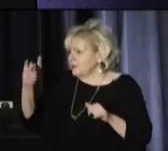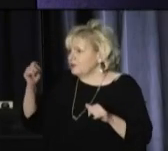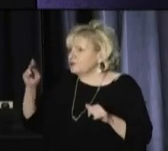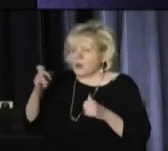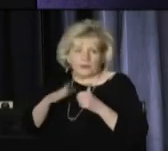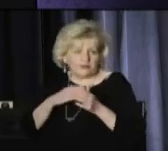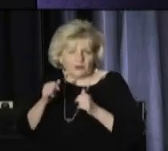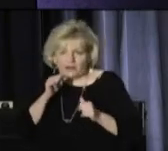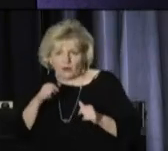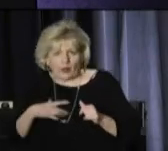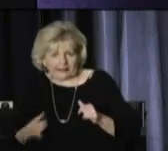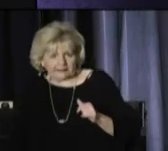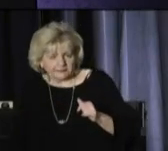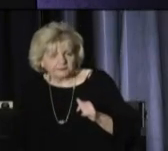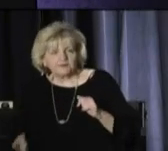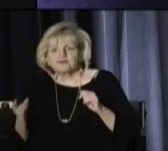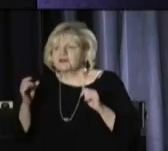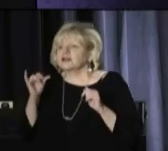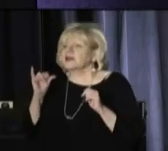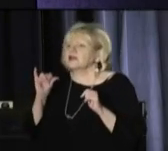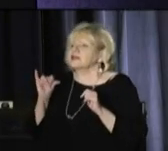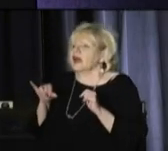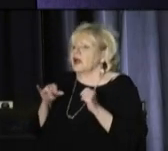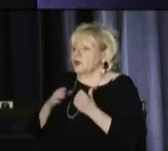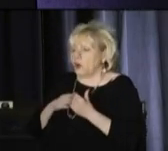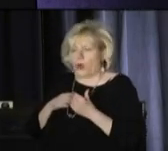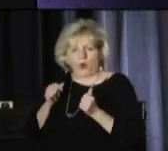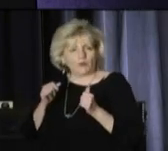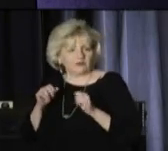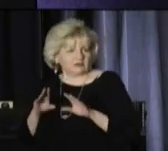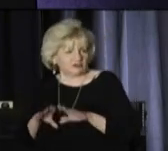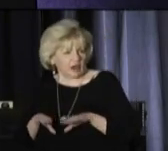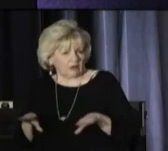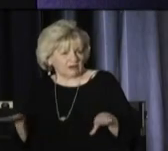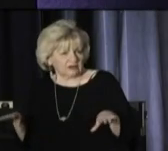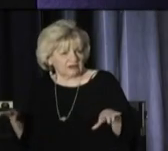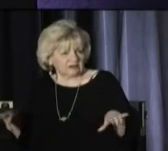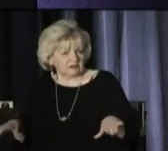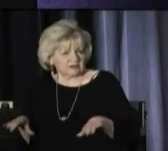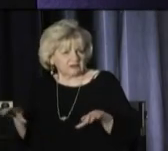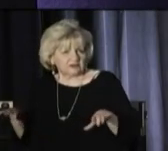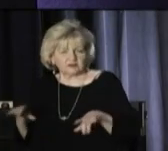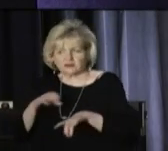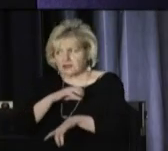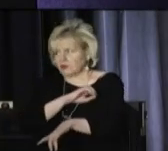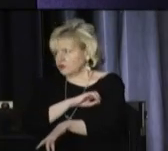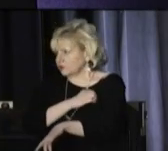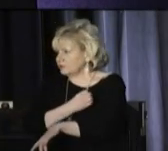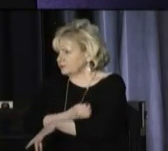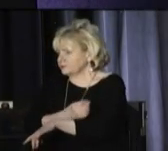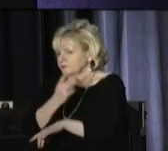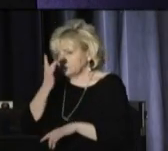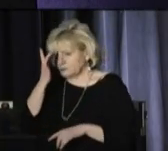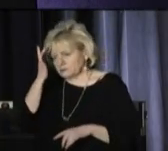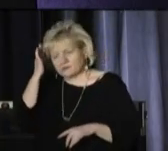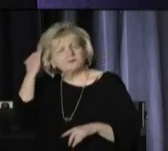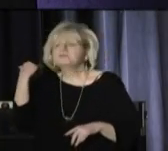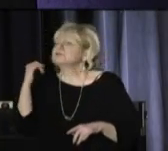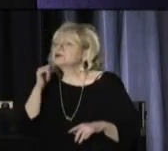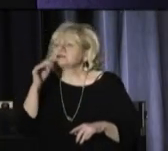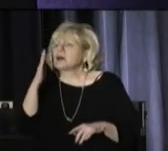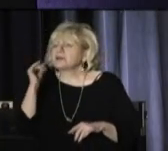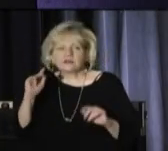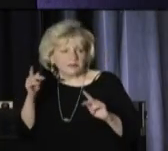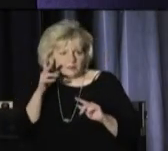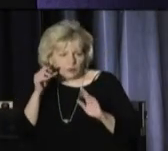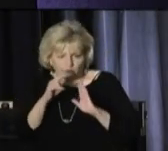of very almost childish energy that I used to write with. It wasn't because anyone was gonna read it. It was just